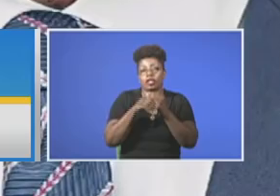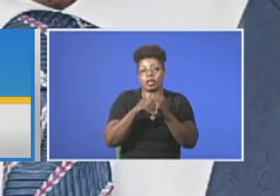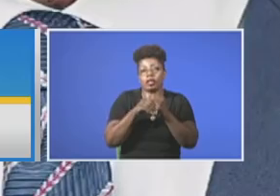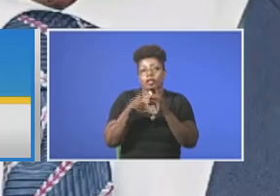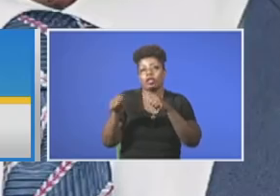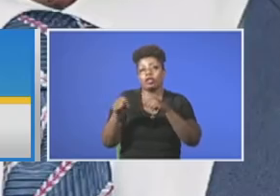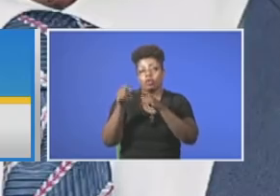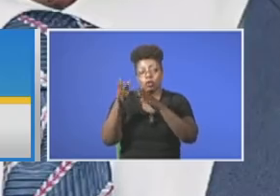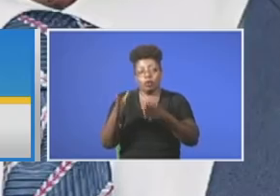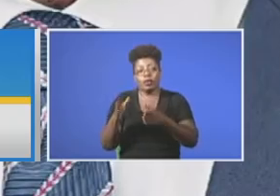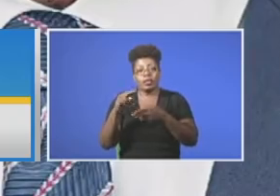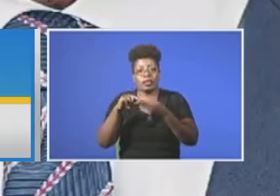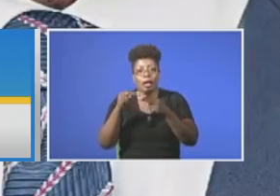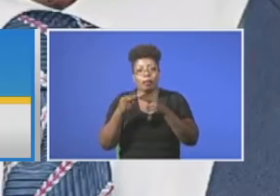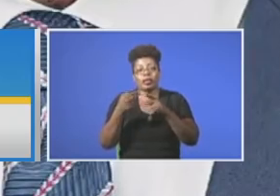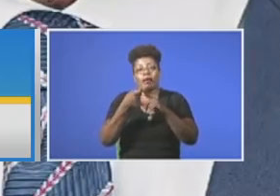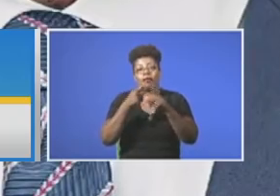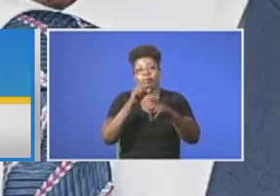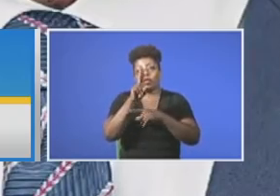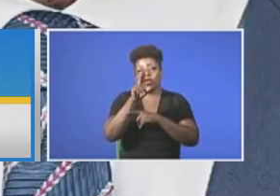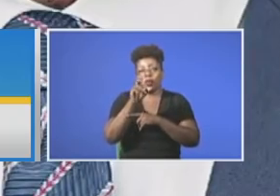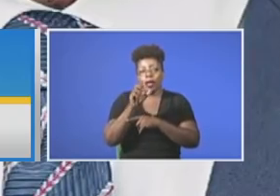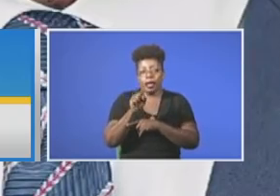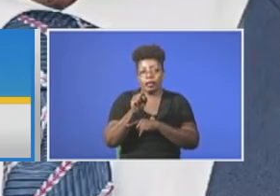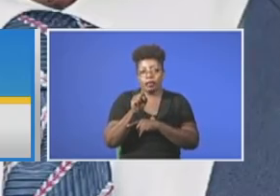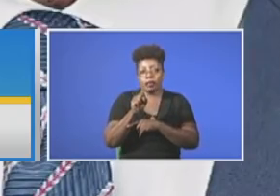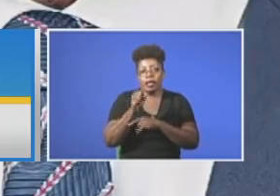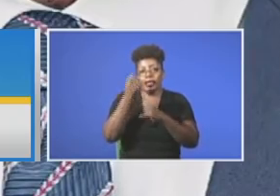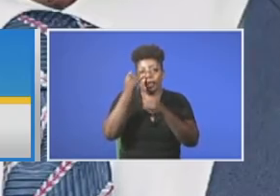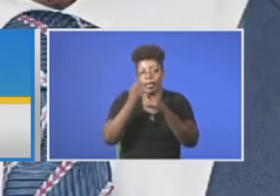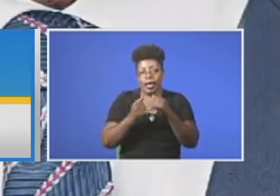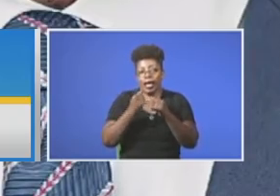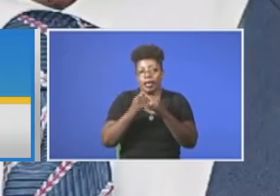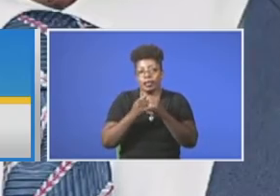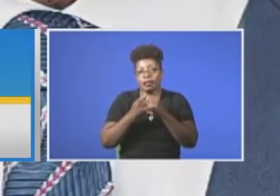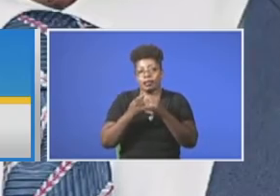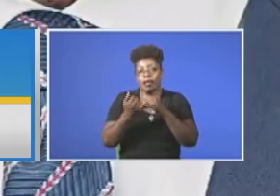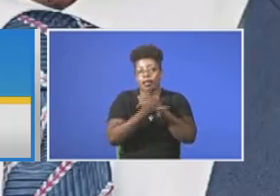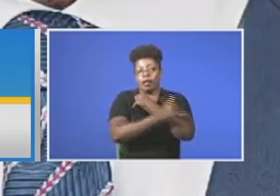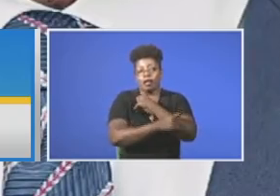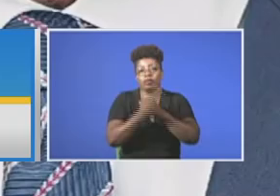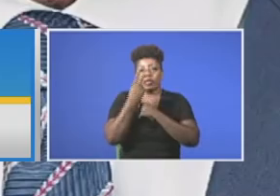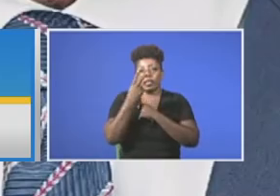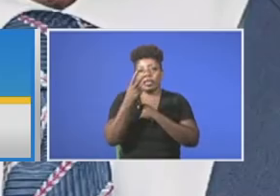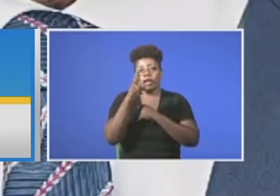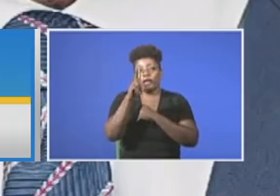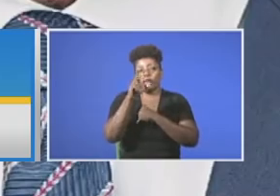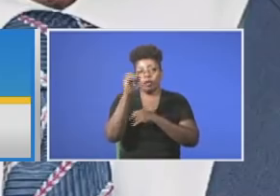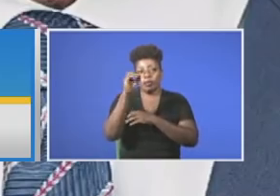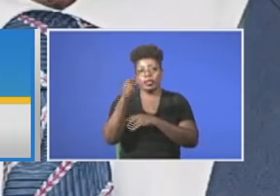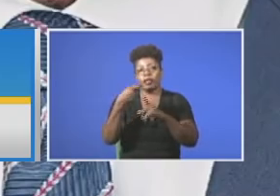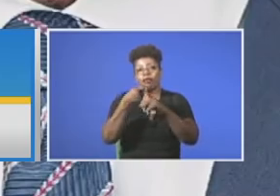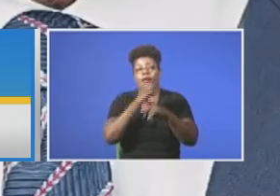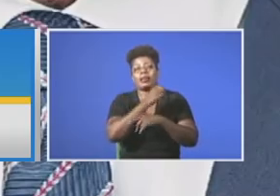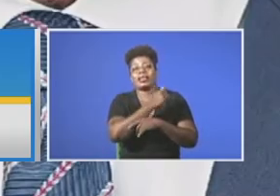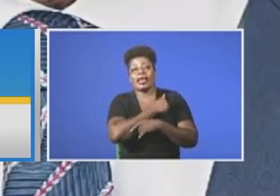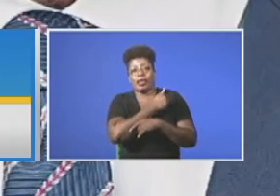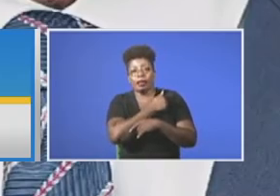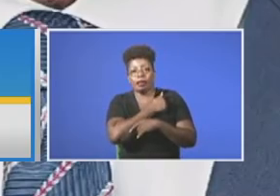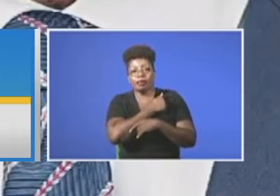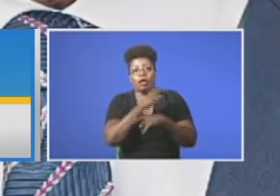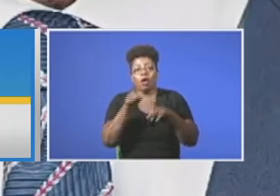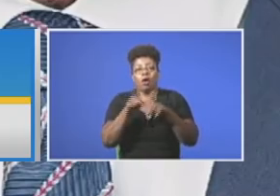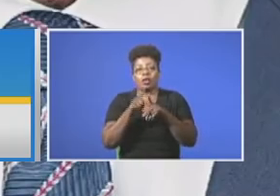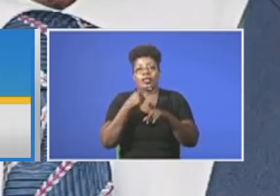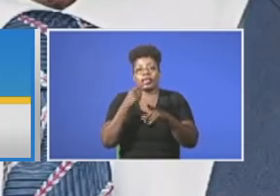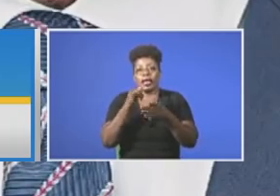numbers have come mostly from the United States. But last month alone, the country saw a 30% increase in arrivals from Canada. Culmer also noted